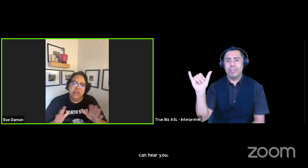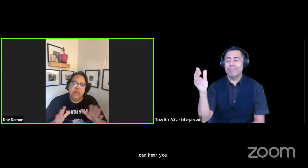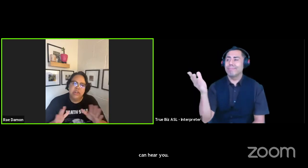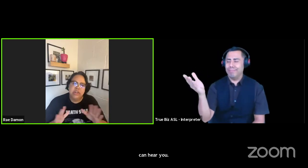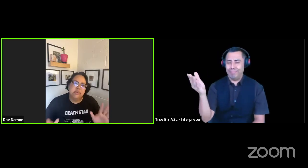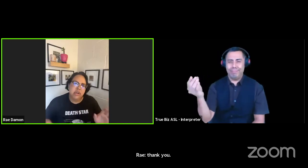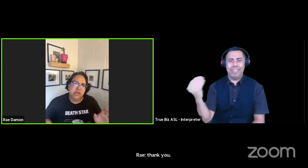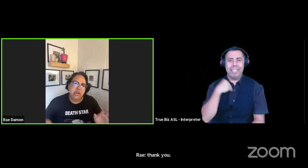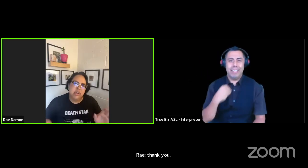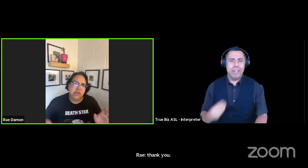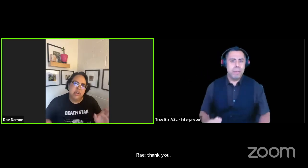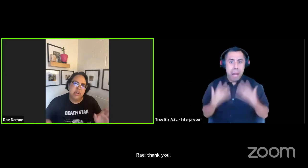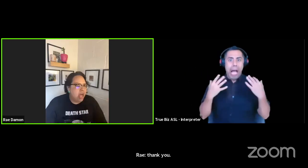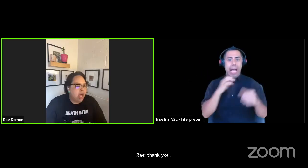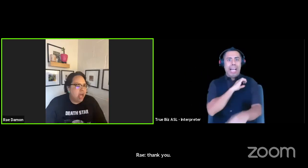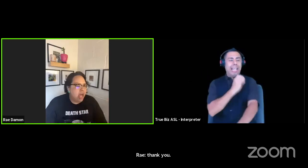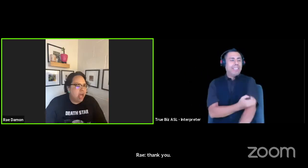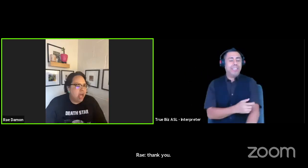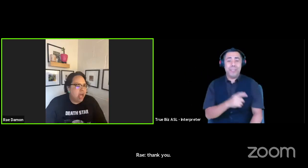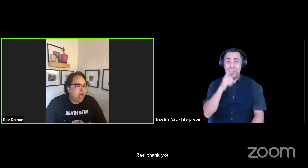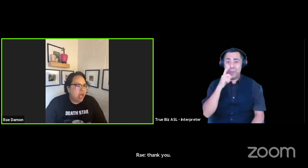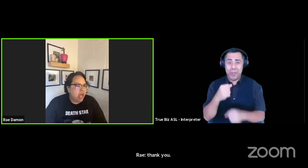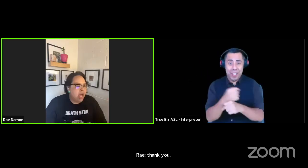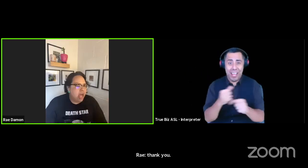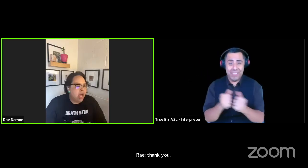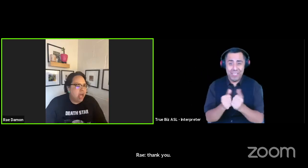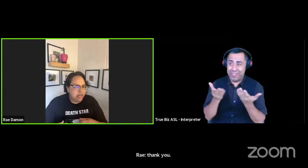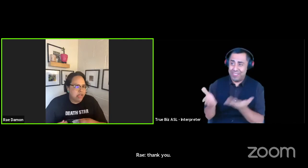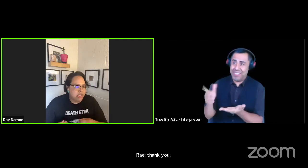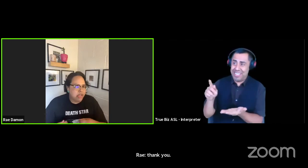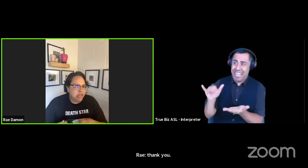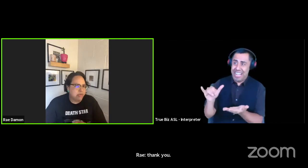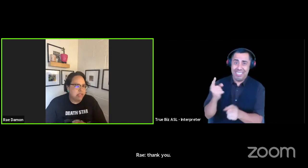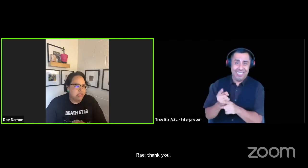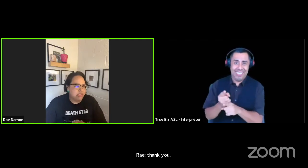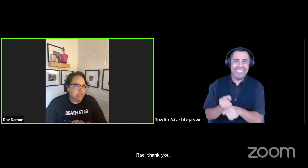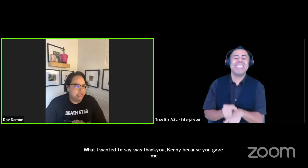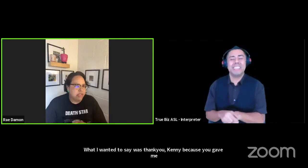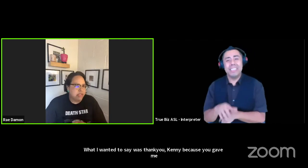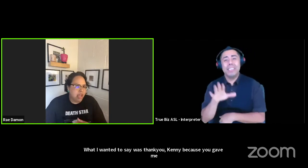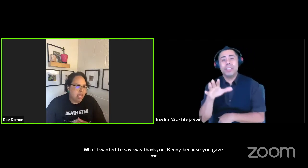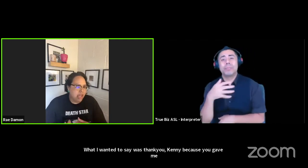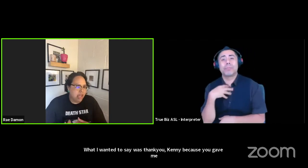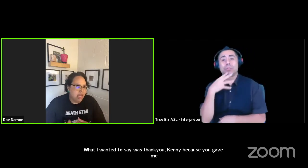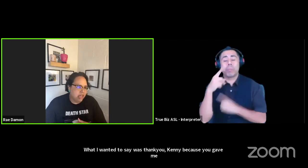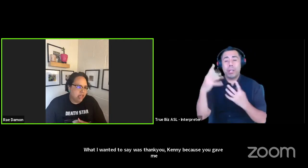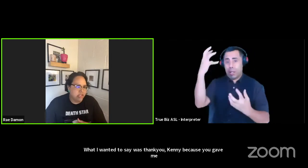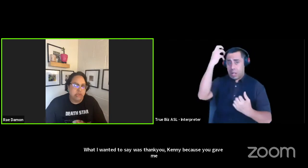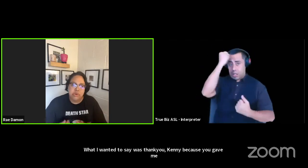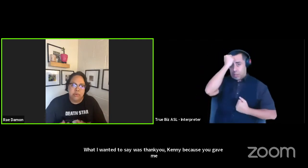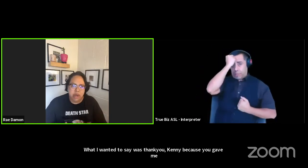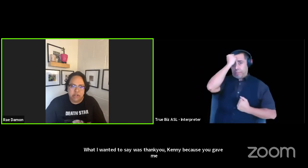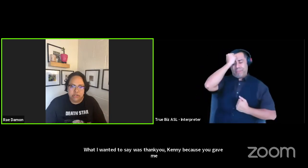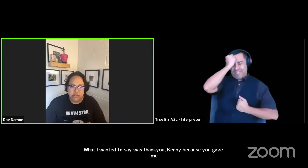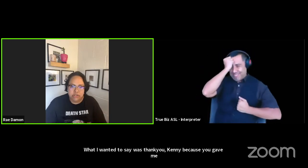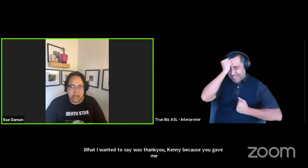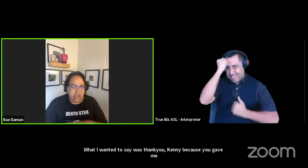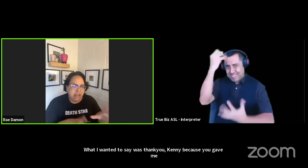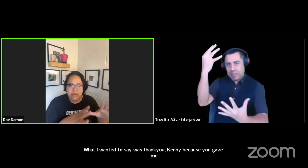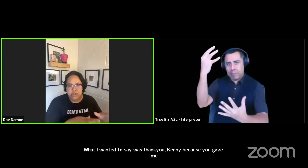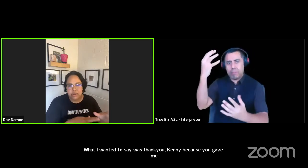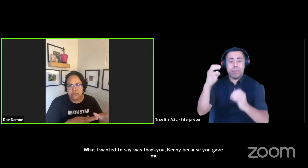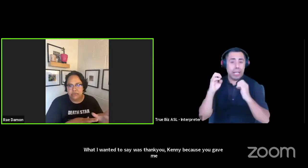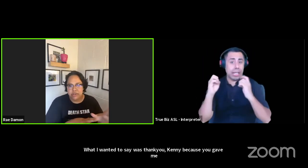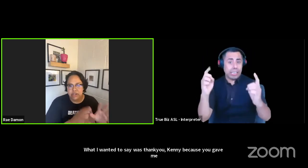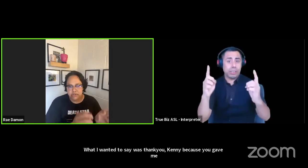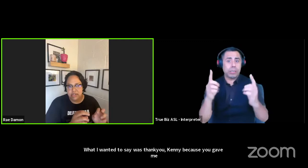Who needs coffee when you have Kenny? So I wanted to talk about was decolonization education through modern storytelling. I